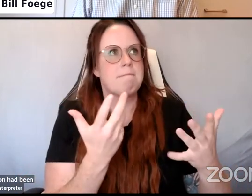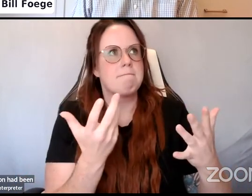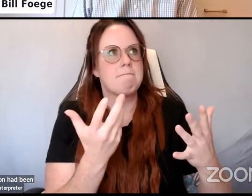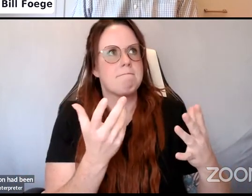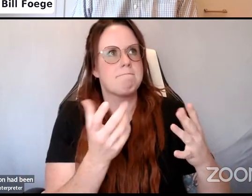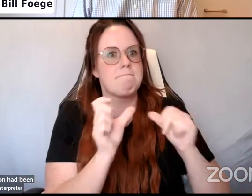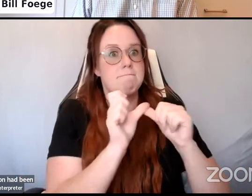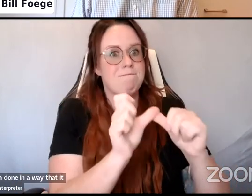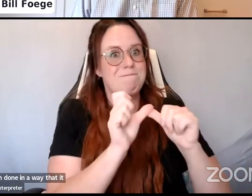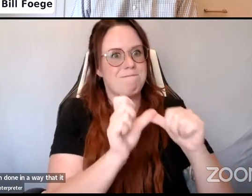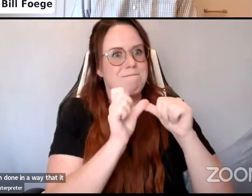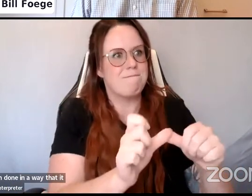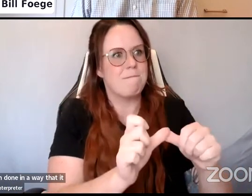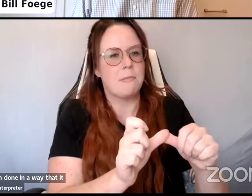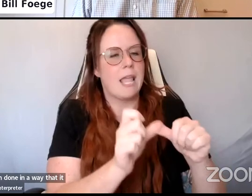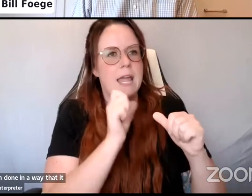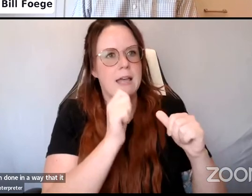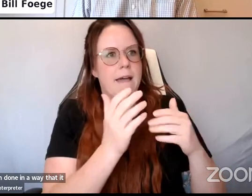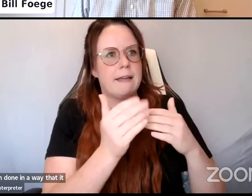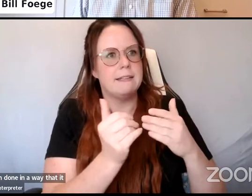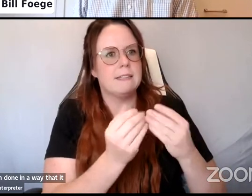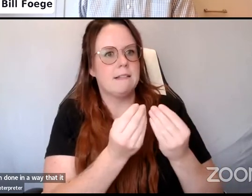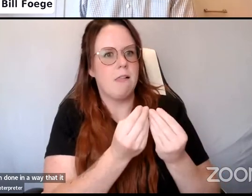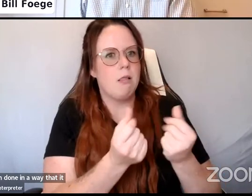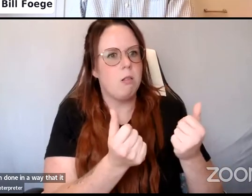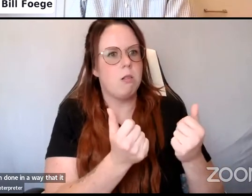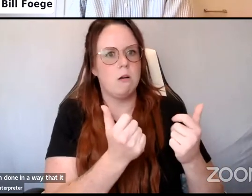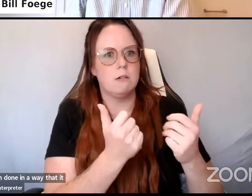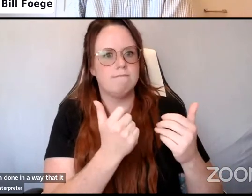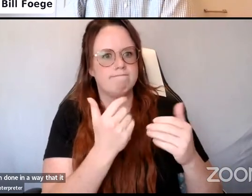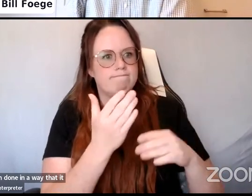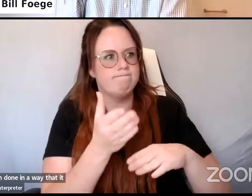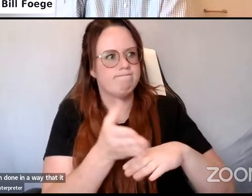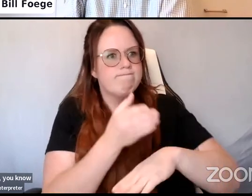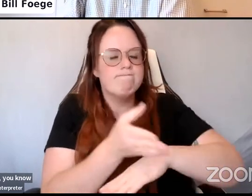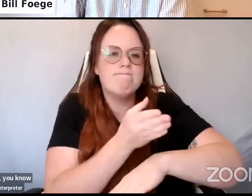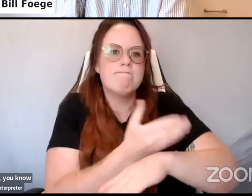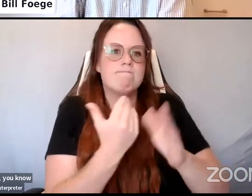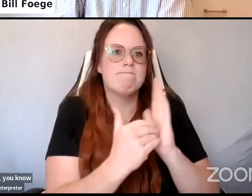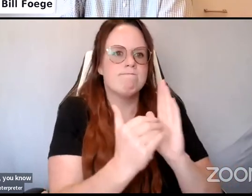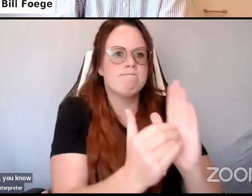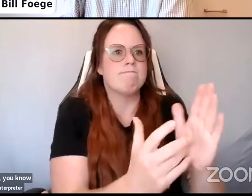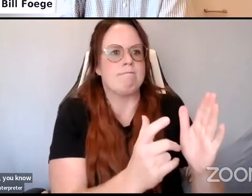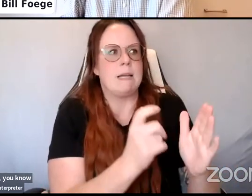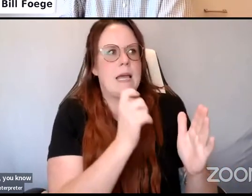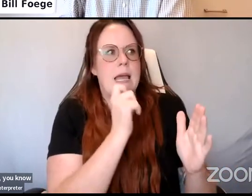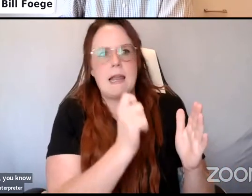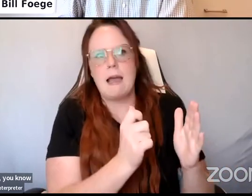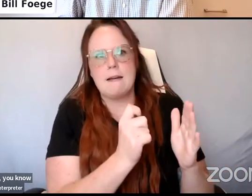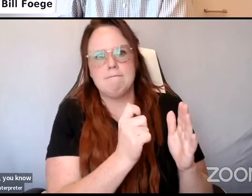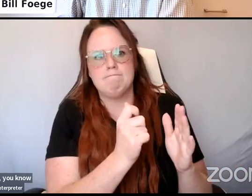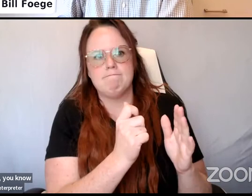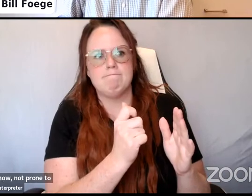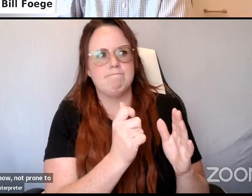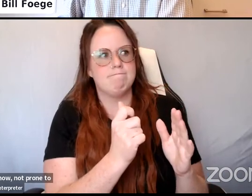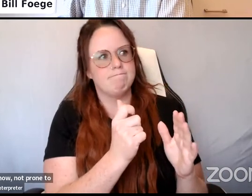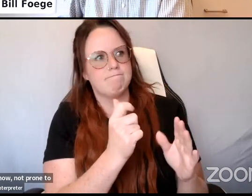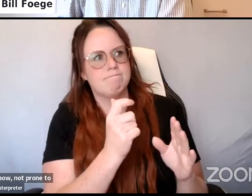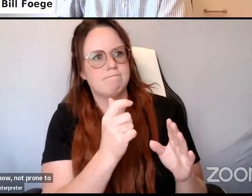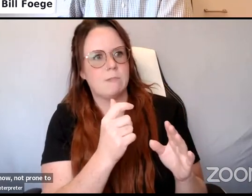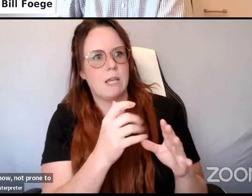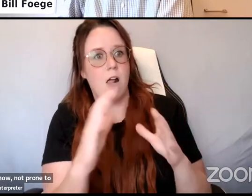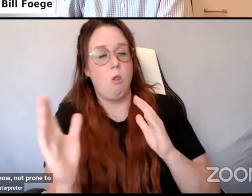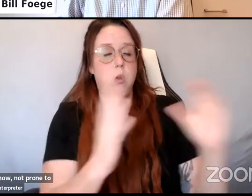sustainable and um you know not prone to the conditions of earthquake and the people